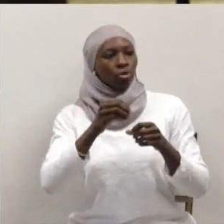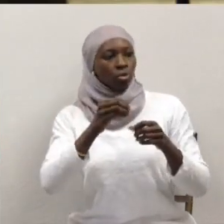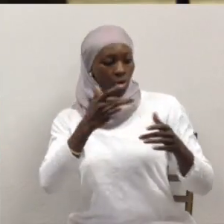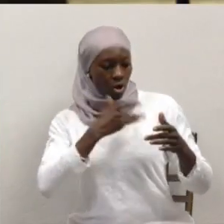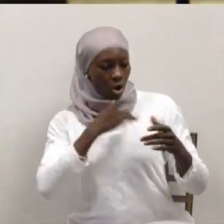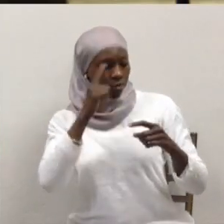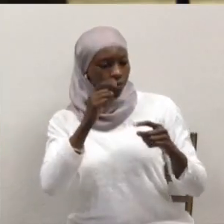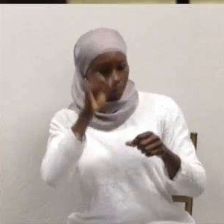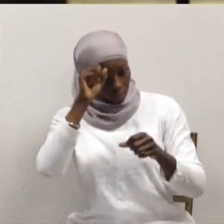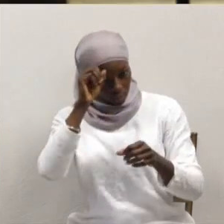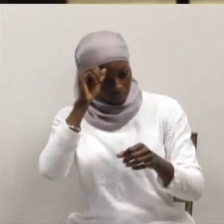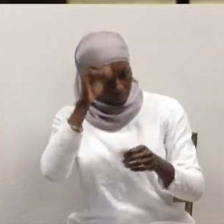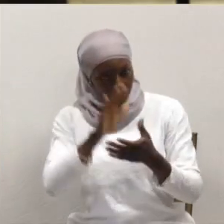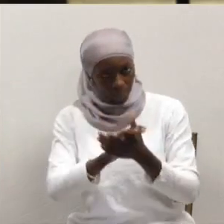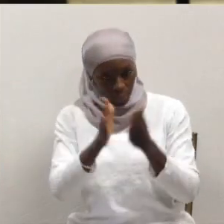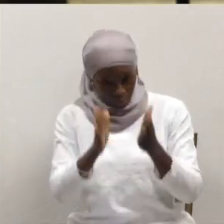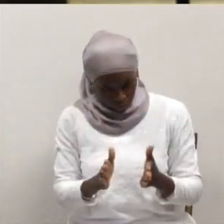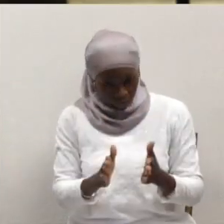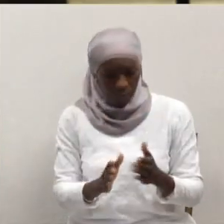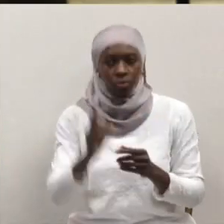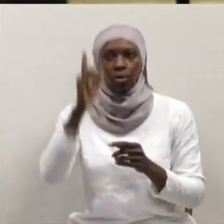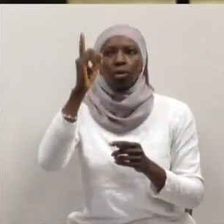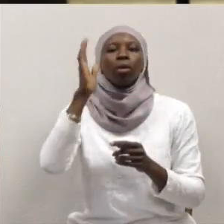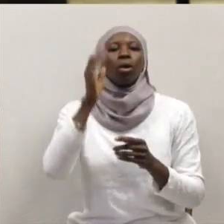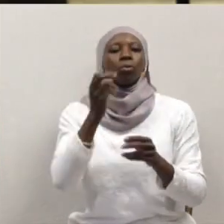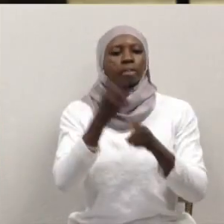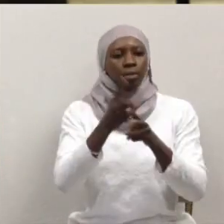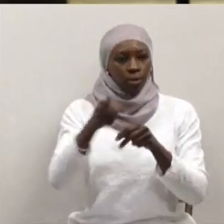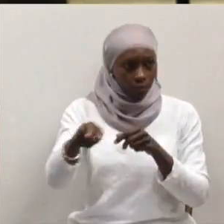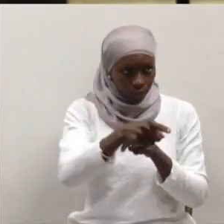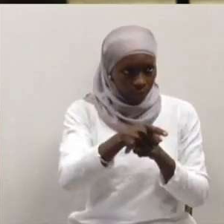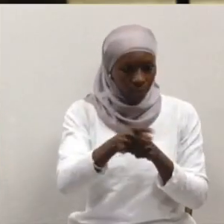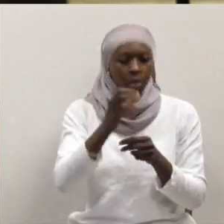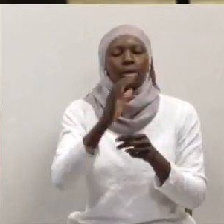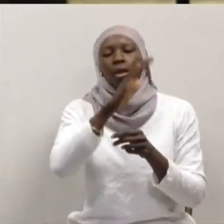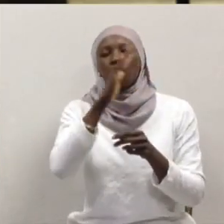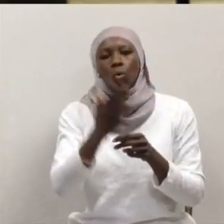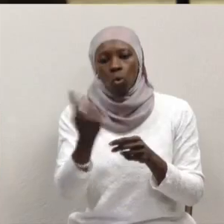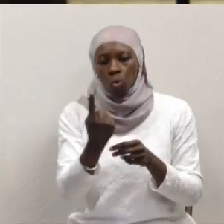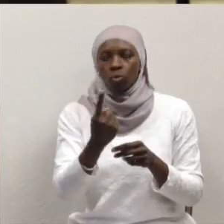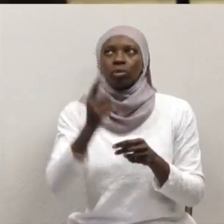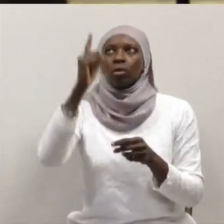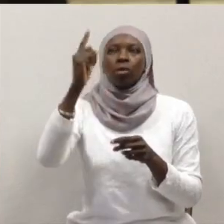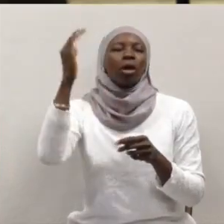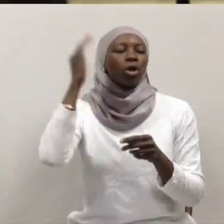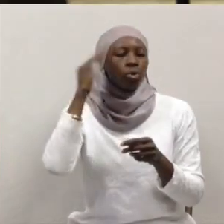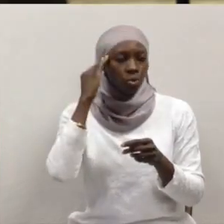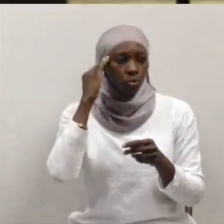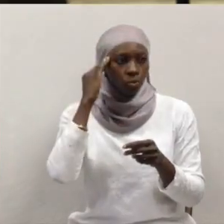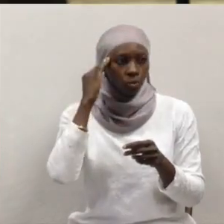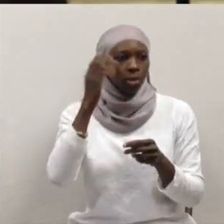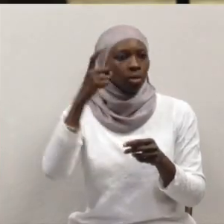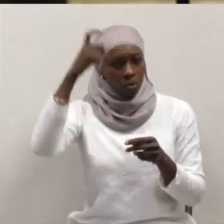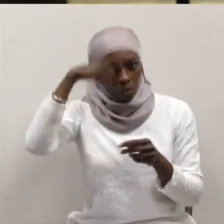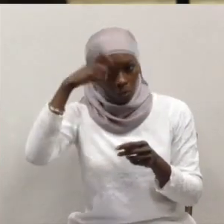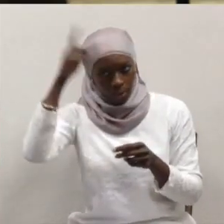the heavens and the earth, and ever is Allah knowing and wise. What is this about? The